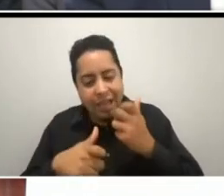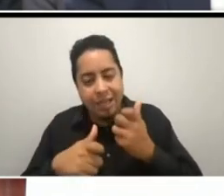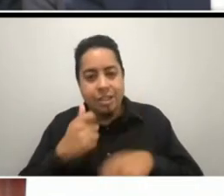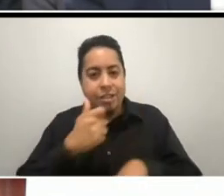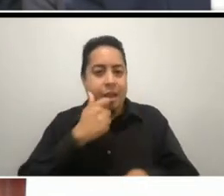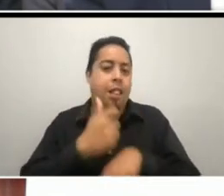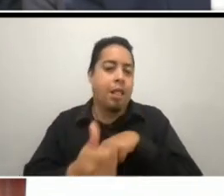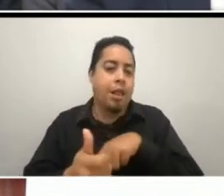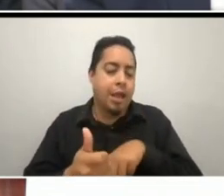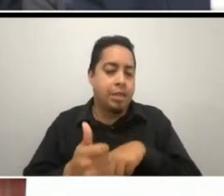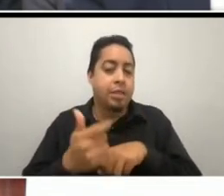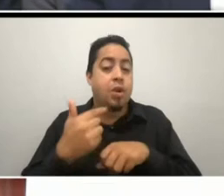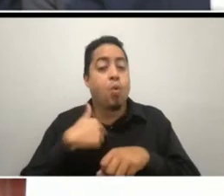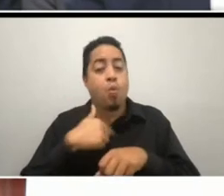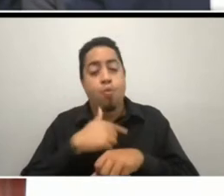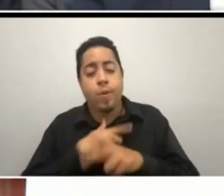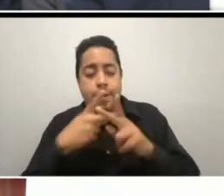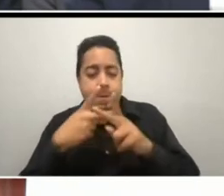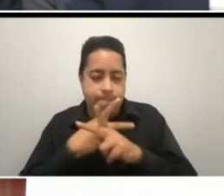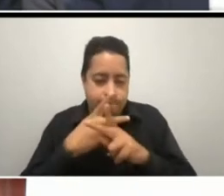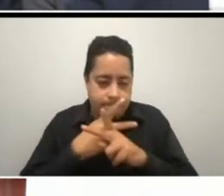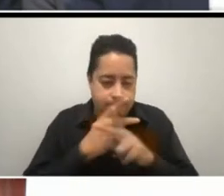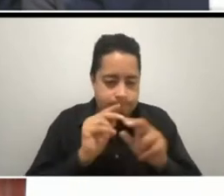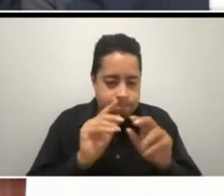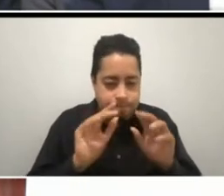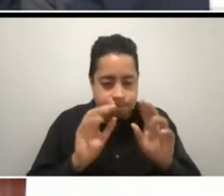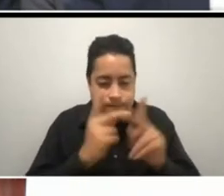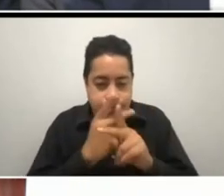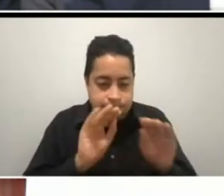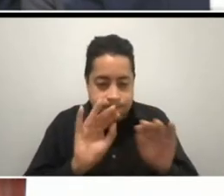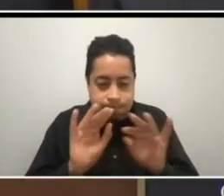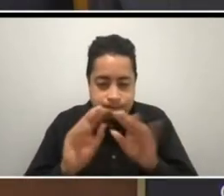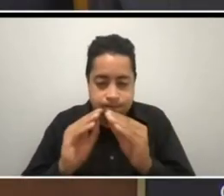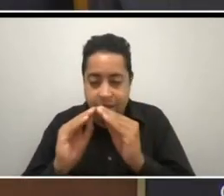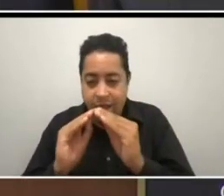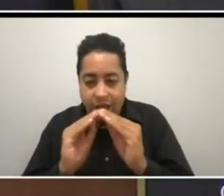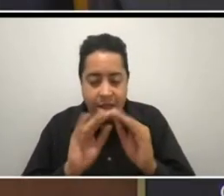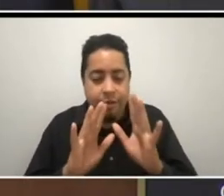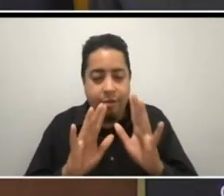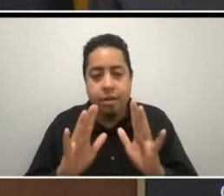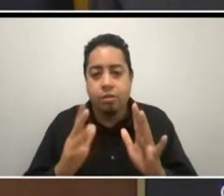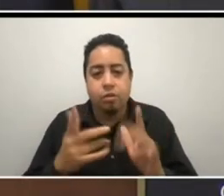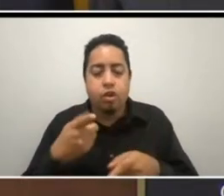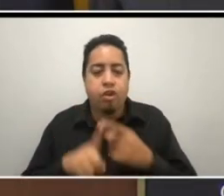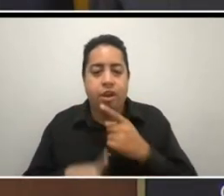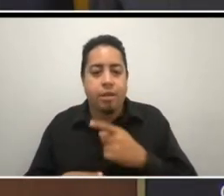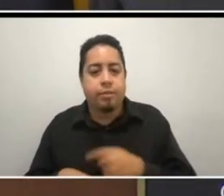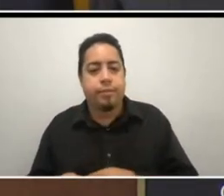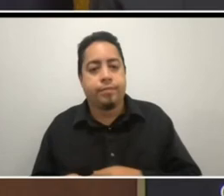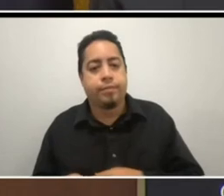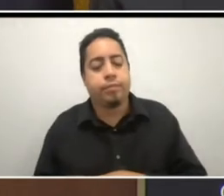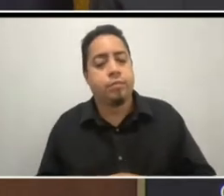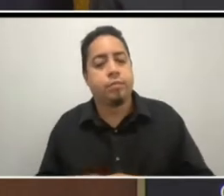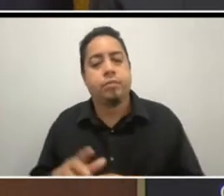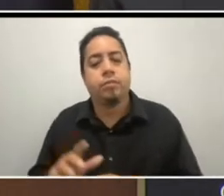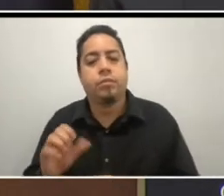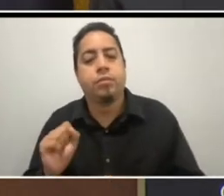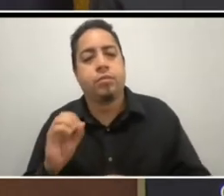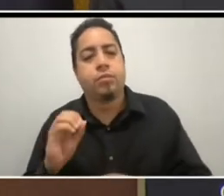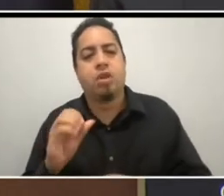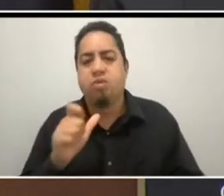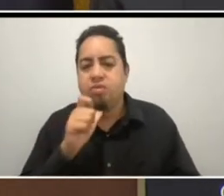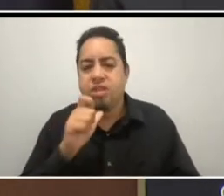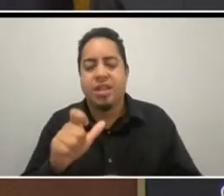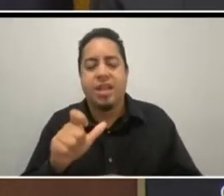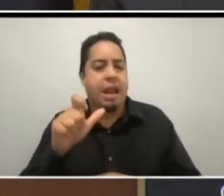rabbit trail to make sure that our numbers were accurate. So there's no way you could have recalculated it except by fudging the